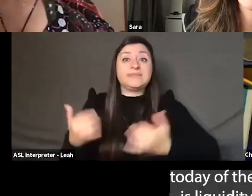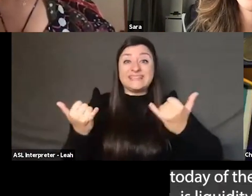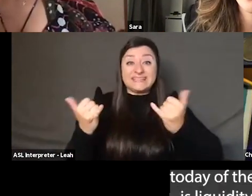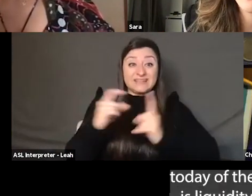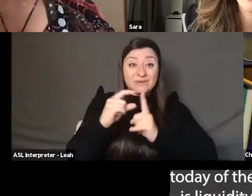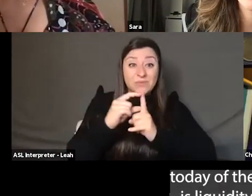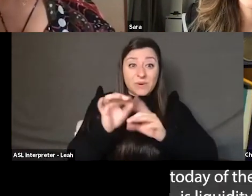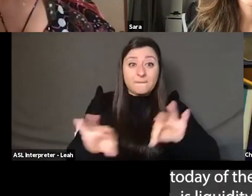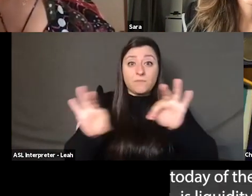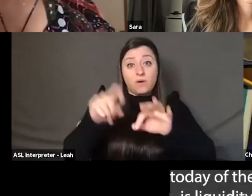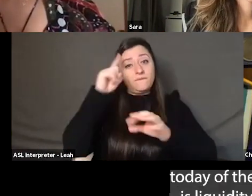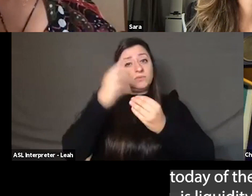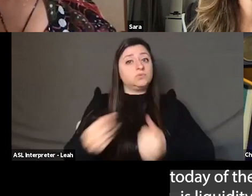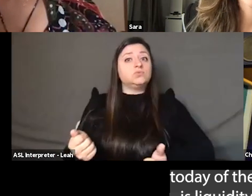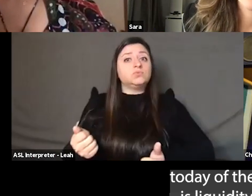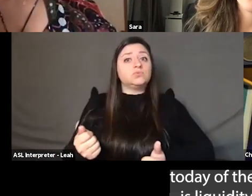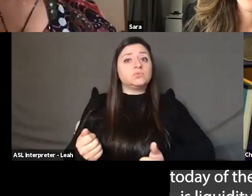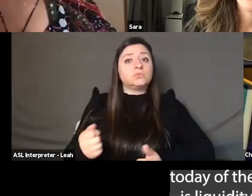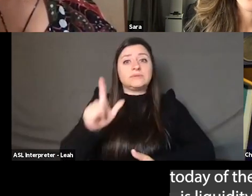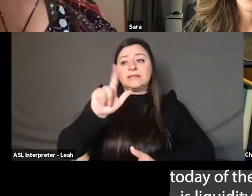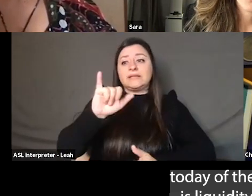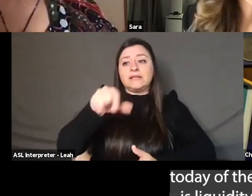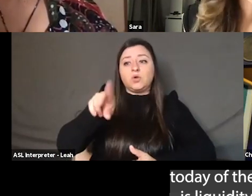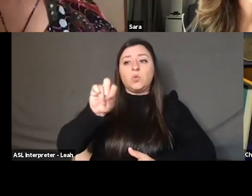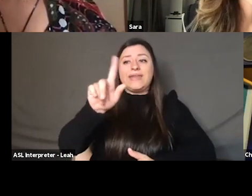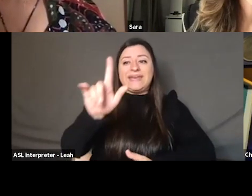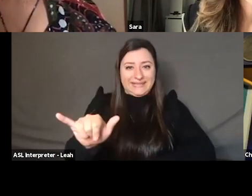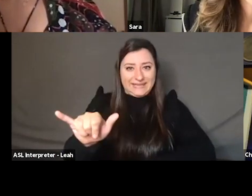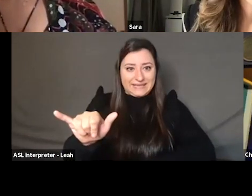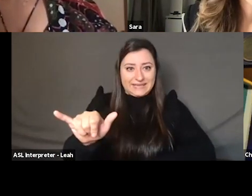The key word today of the solution is liquidity. We are